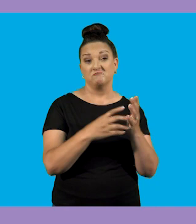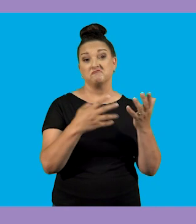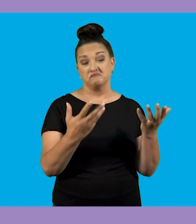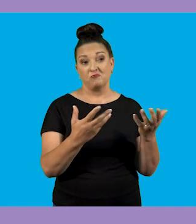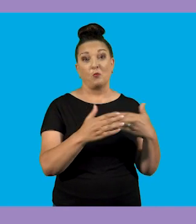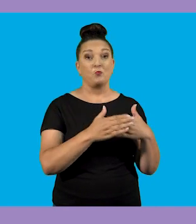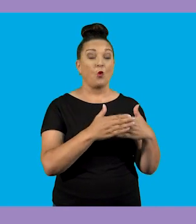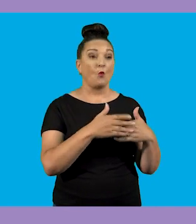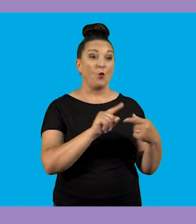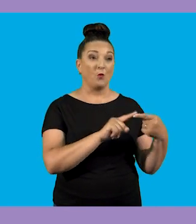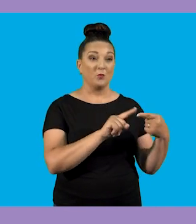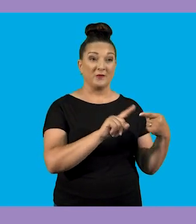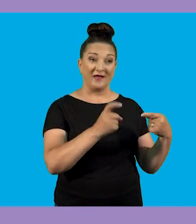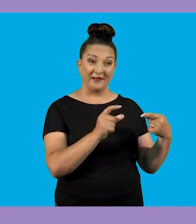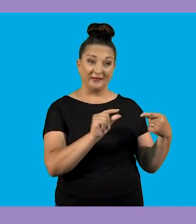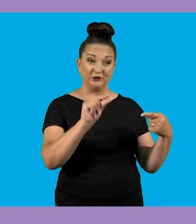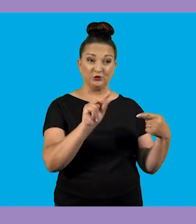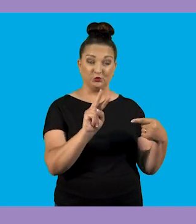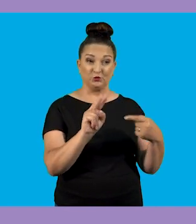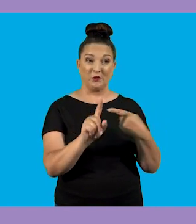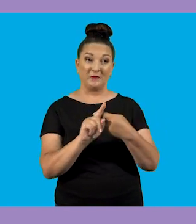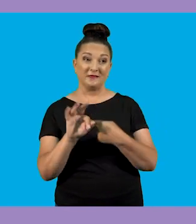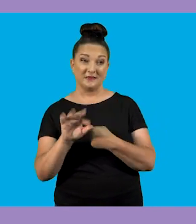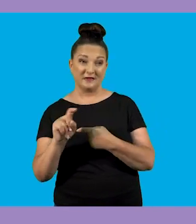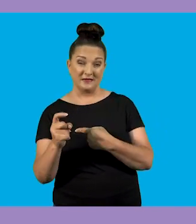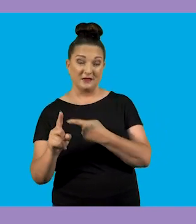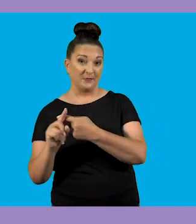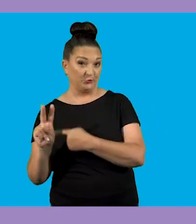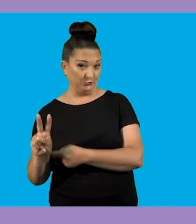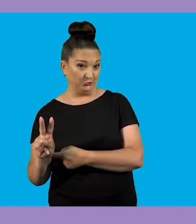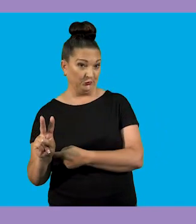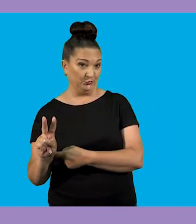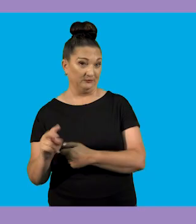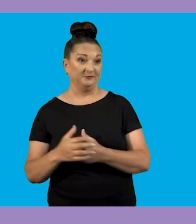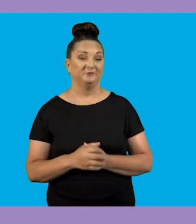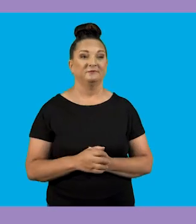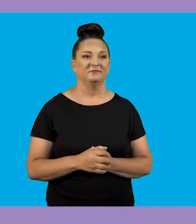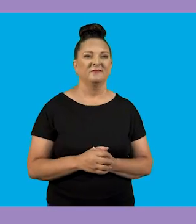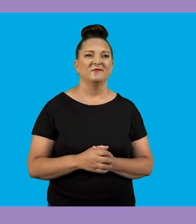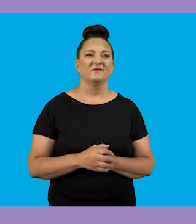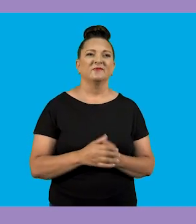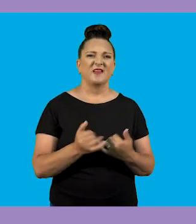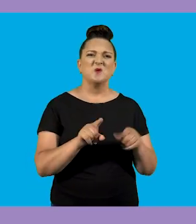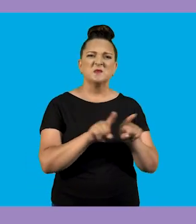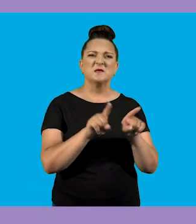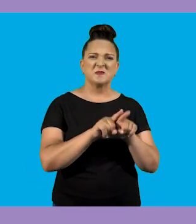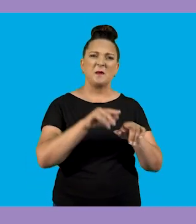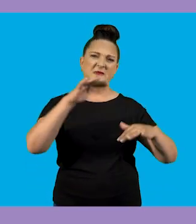of these are x squared plus 3x plus 2. It is in that form of x squared plus bx plus c.